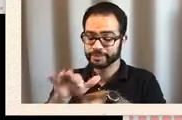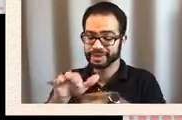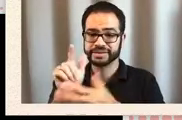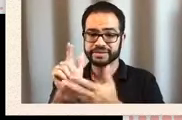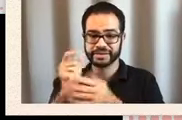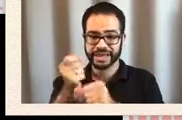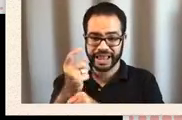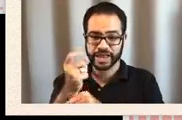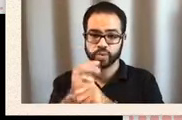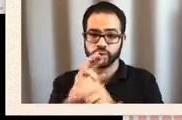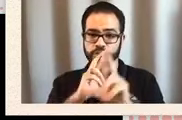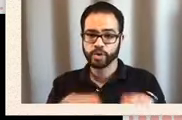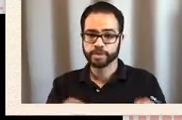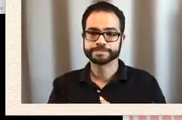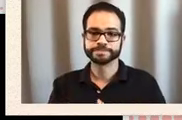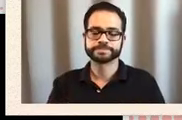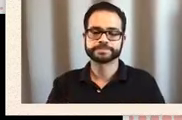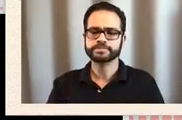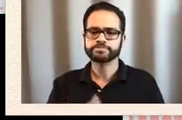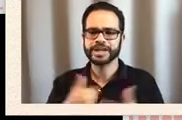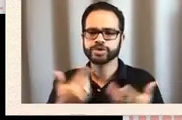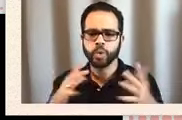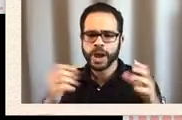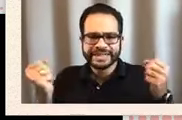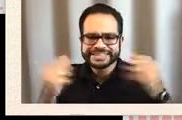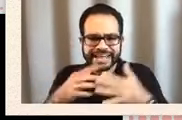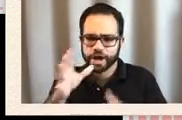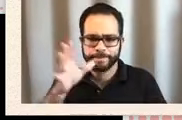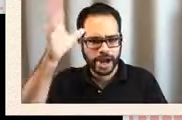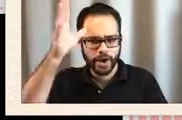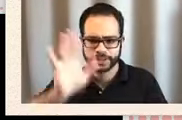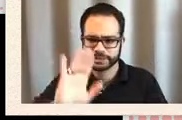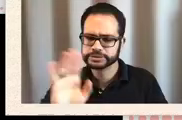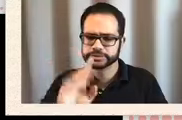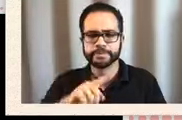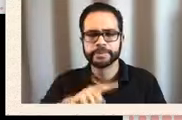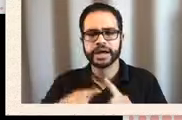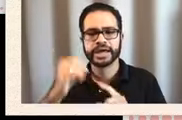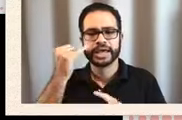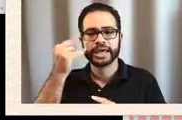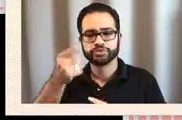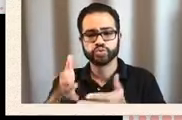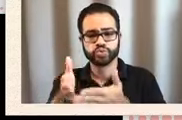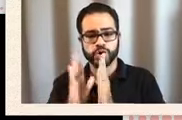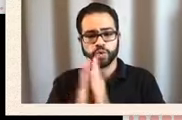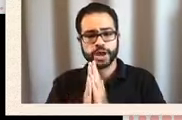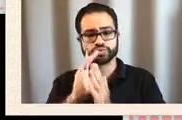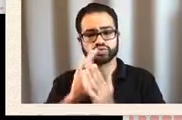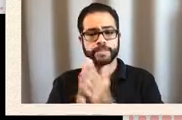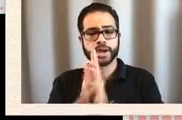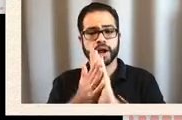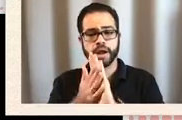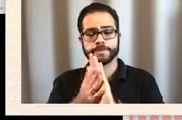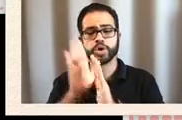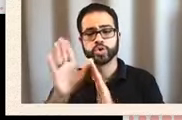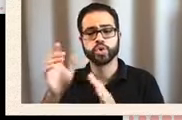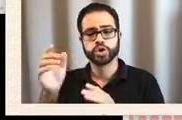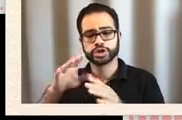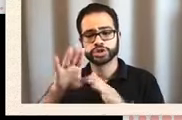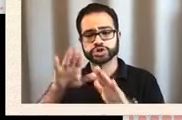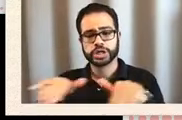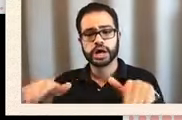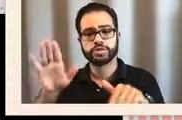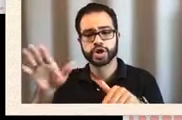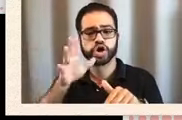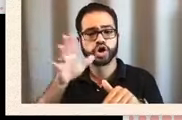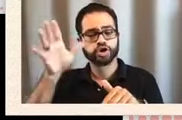scare parents. For the most part, if you request to be the guardian of your child, the court is probably going to appoint you, but